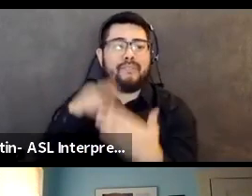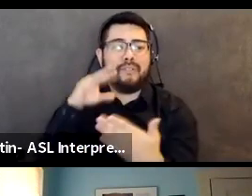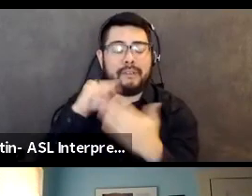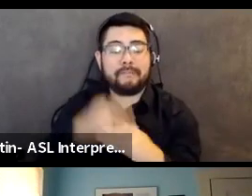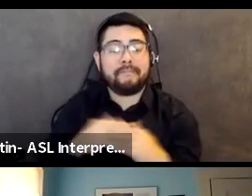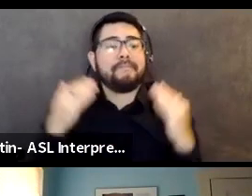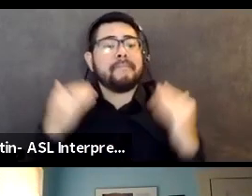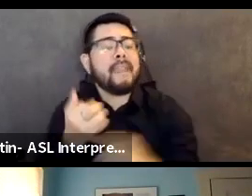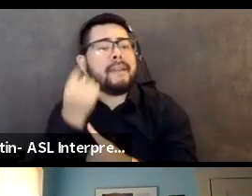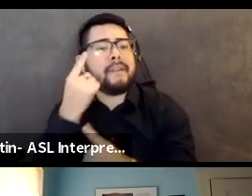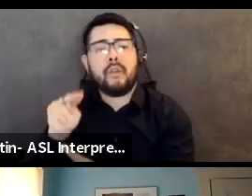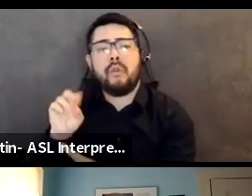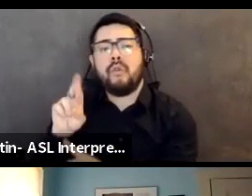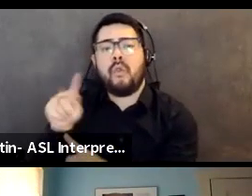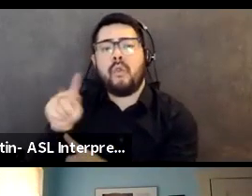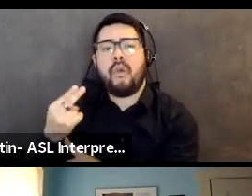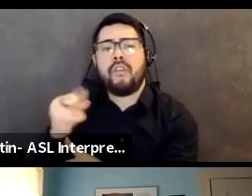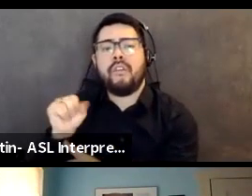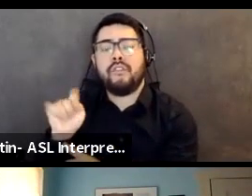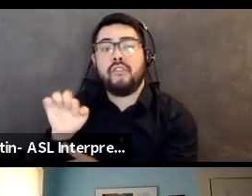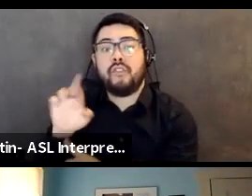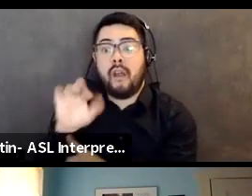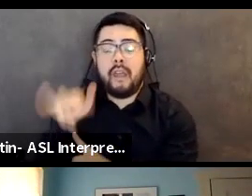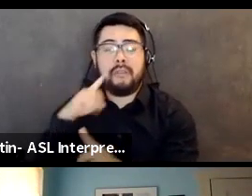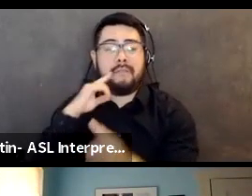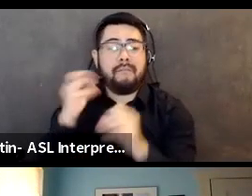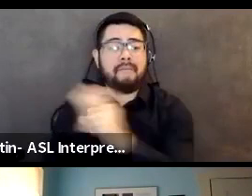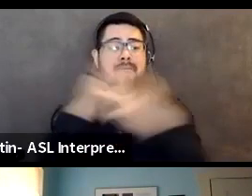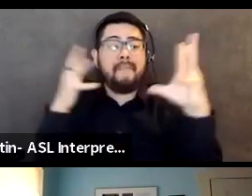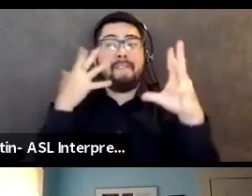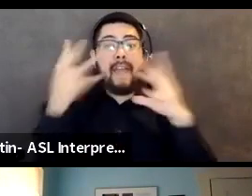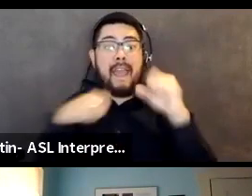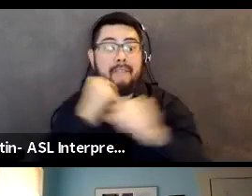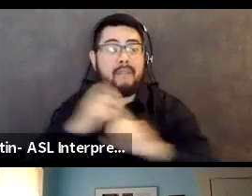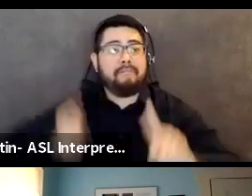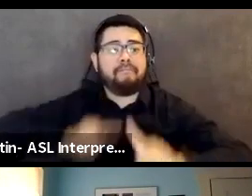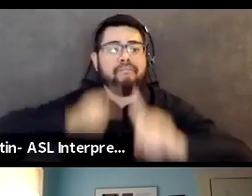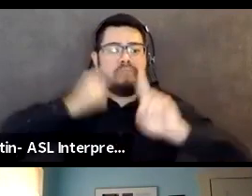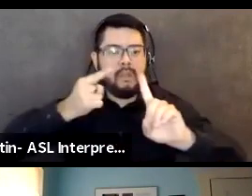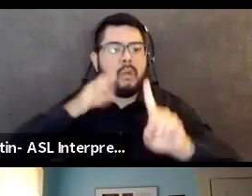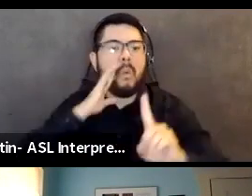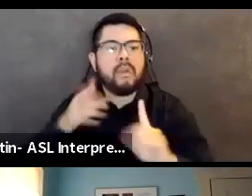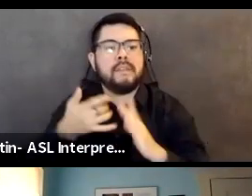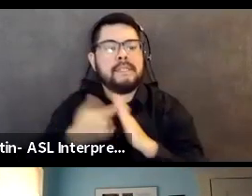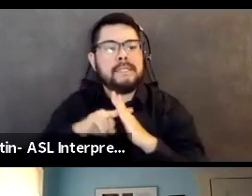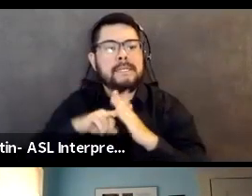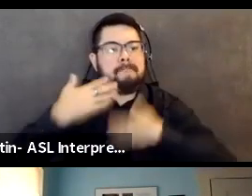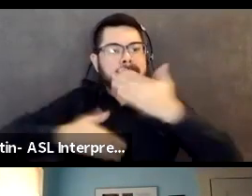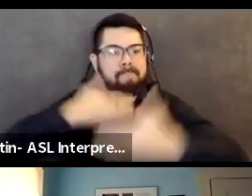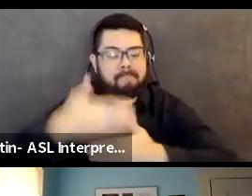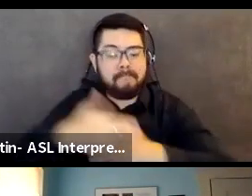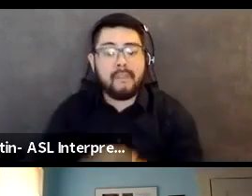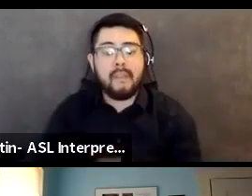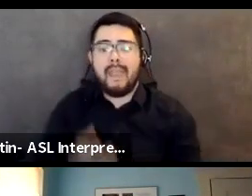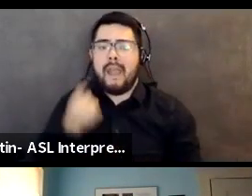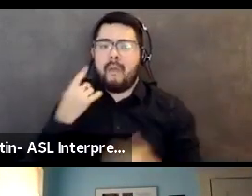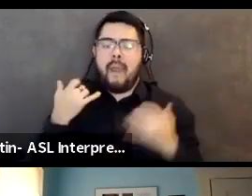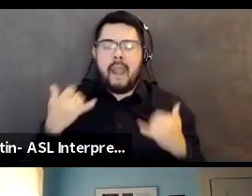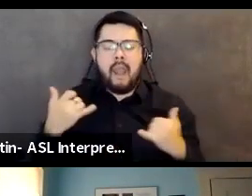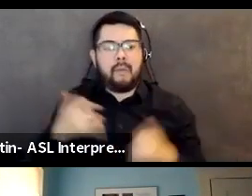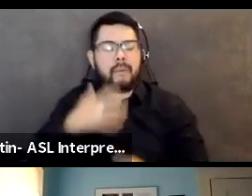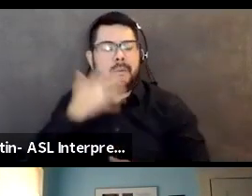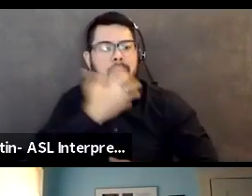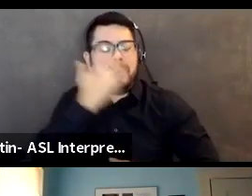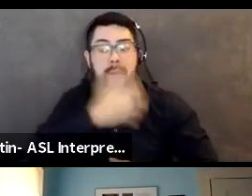still the big five year vision that has been outlined for cps while we understand that this is a historic moment in unprecedented